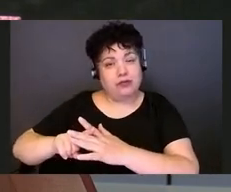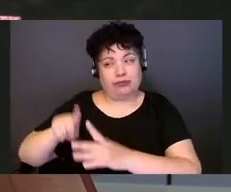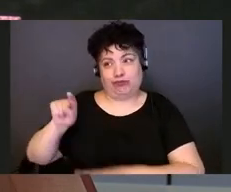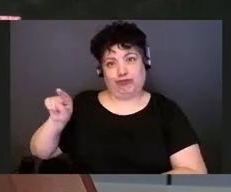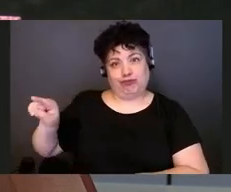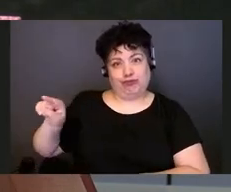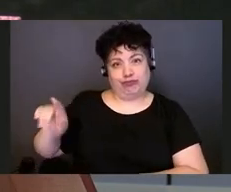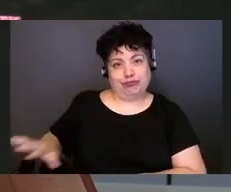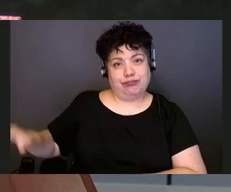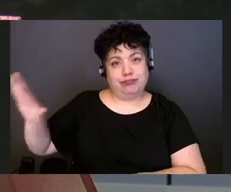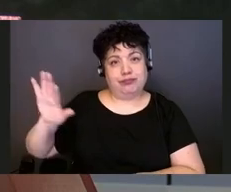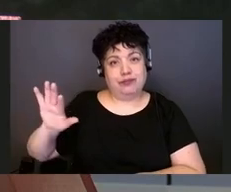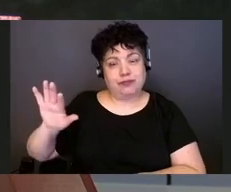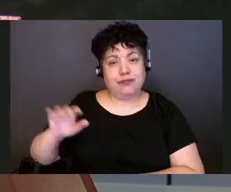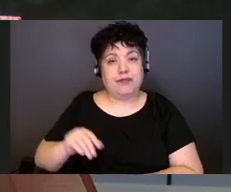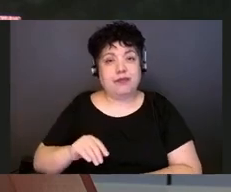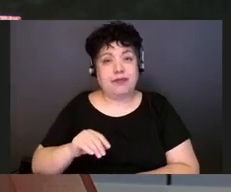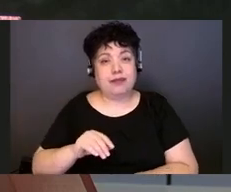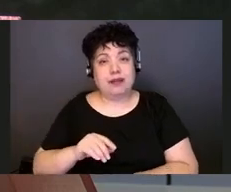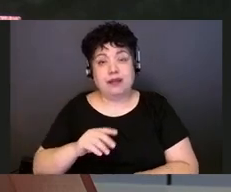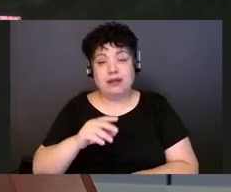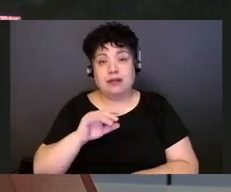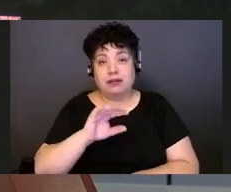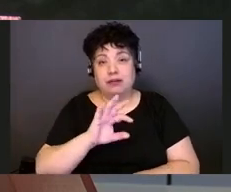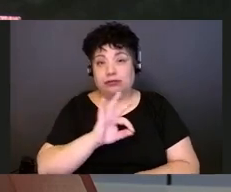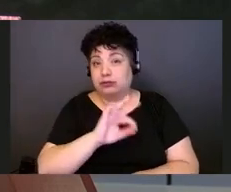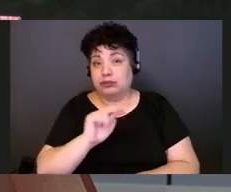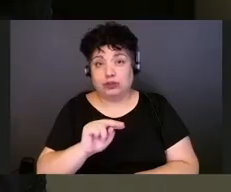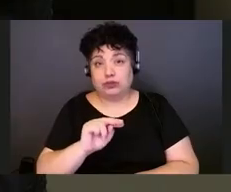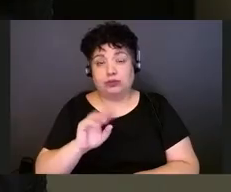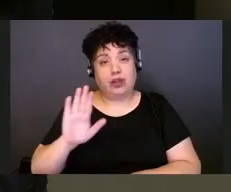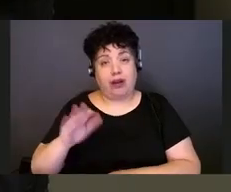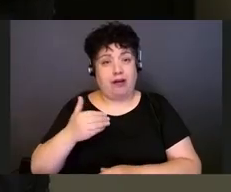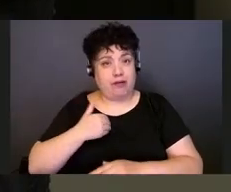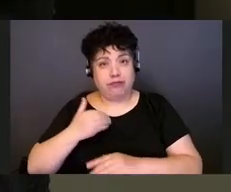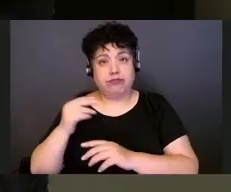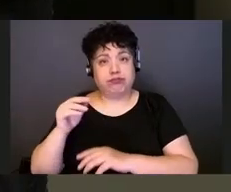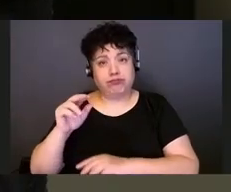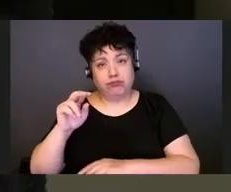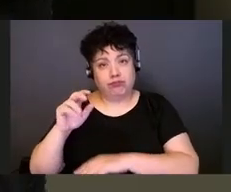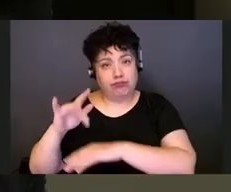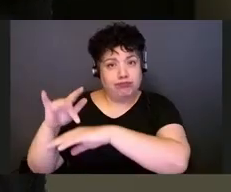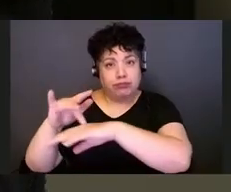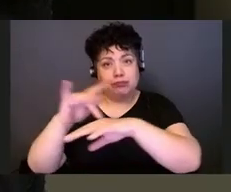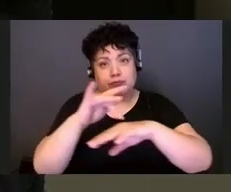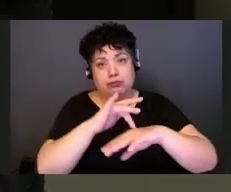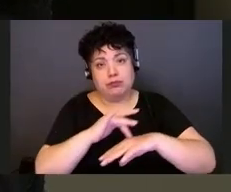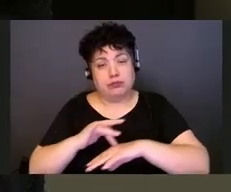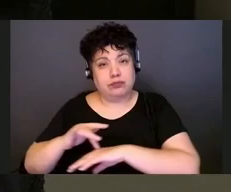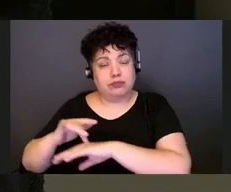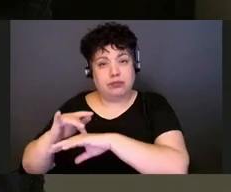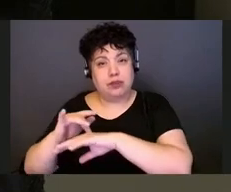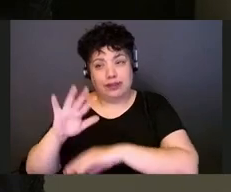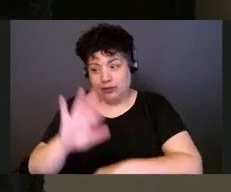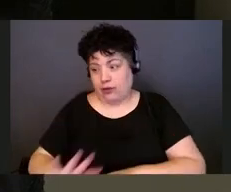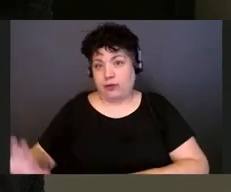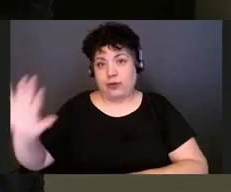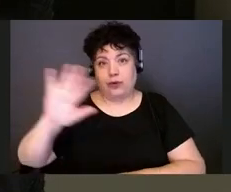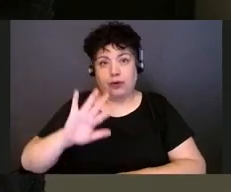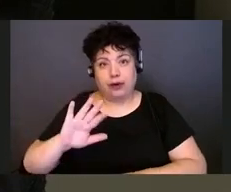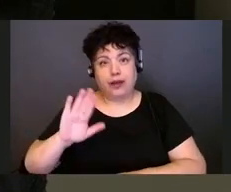Our people travel all over our territory, and they also cultivated the